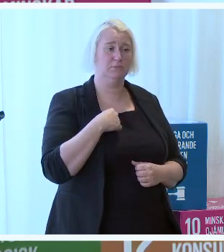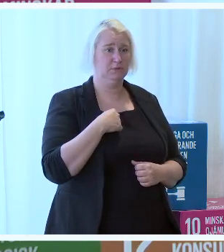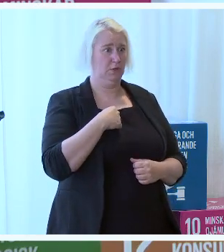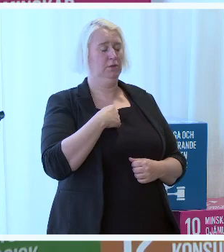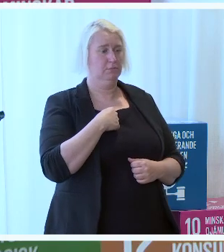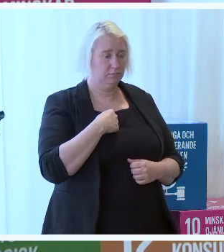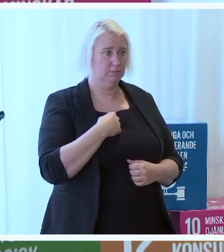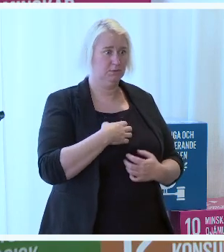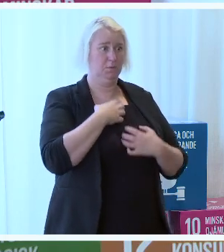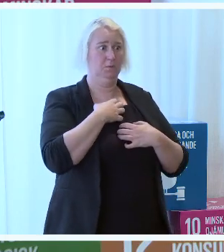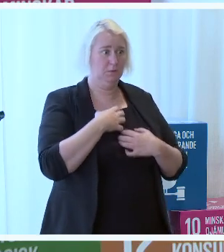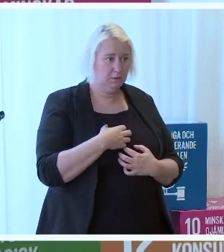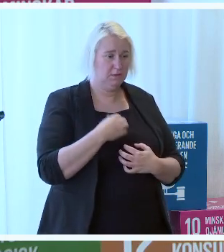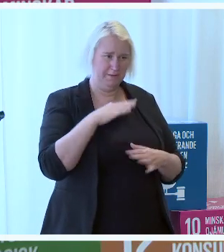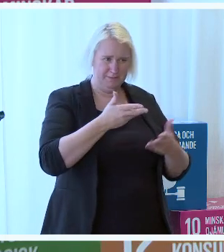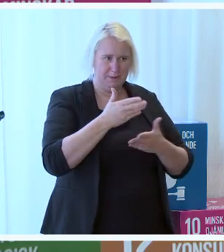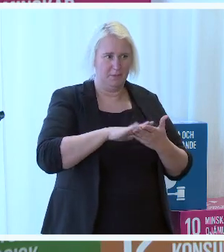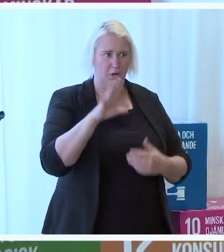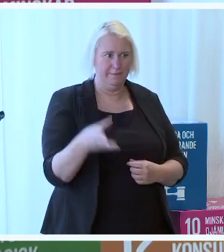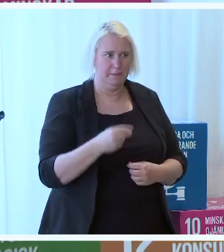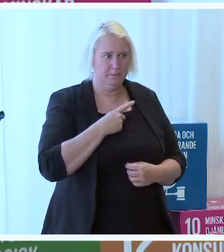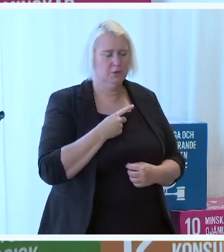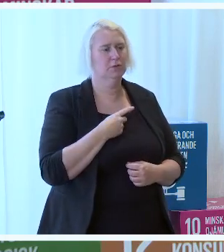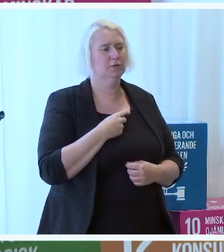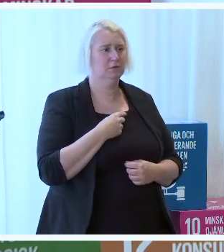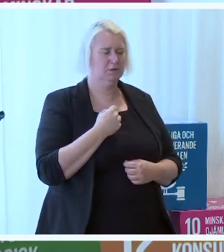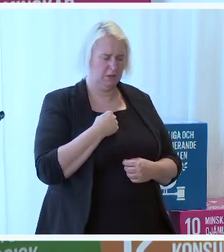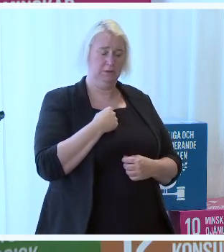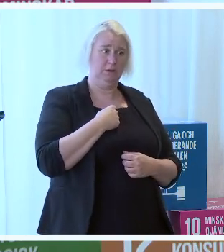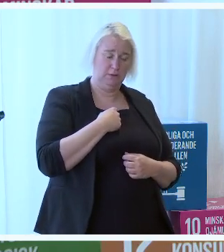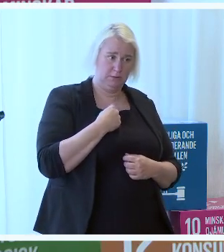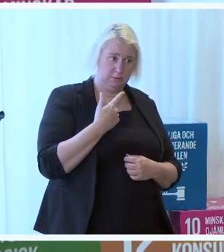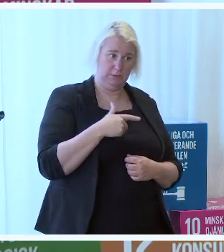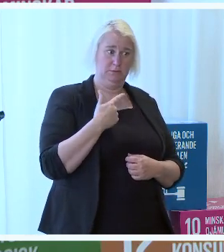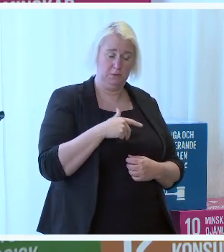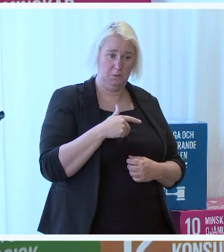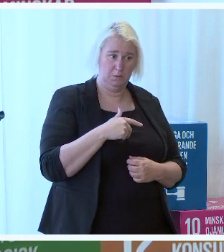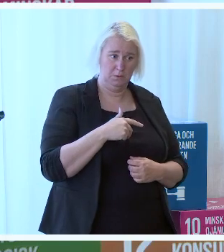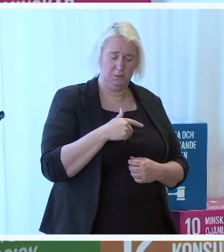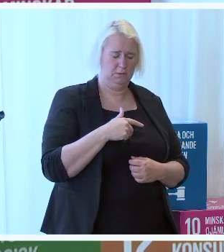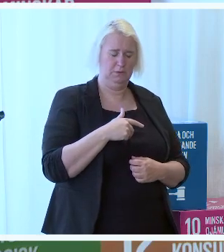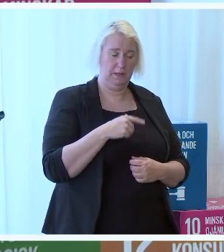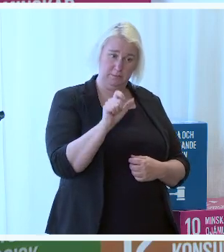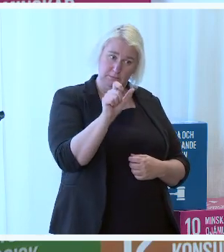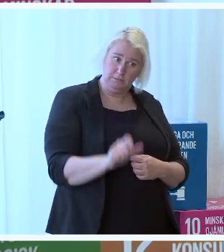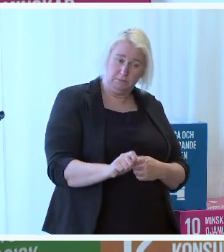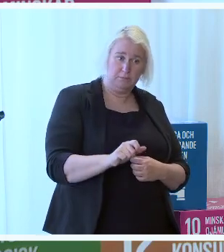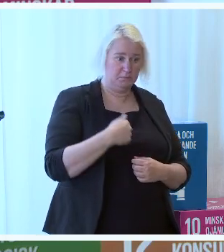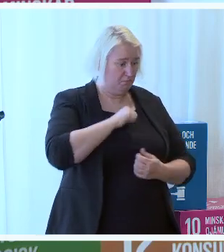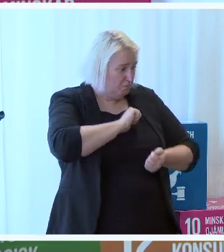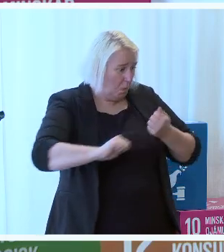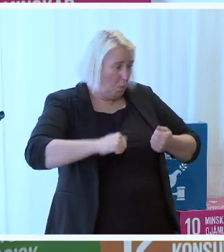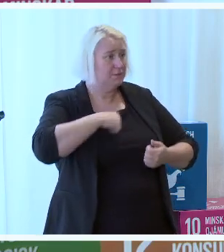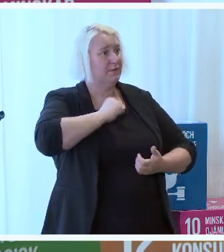God, is there somebody who doesn't decide on what they want, a woman, for that matter, who doesn't decide what she wants to cook